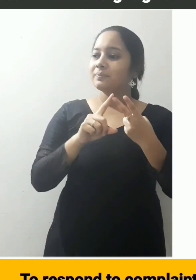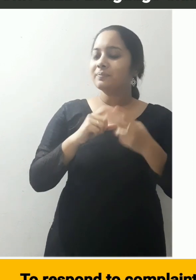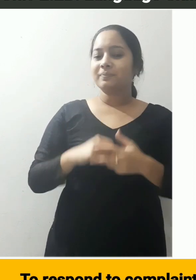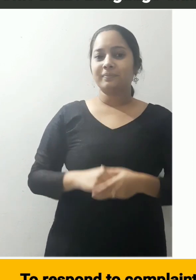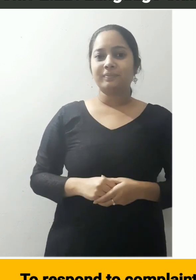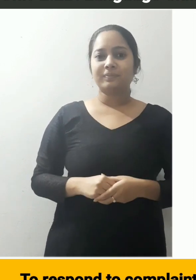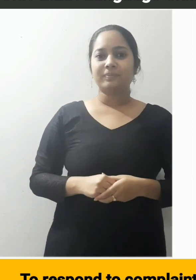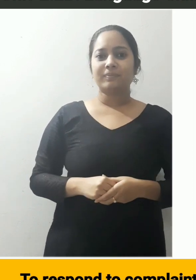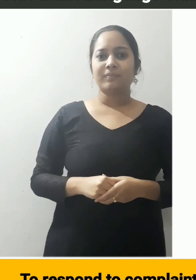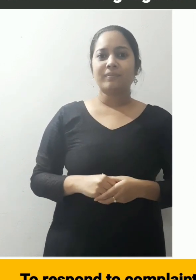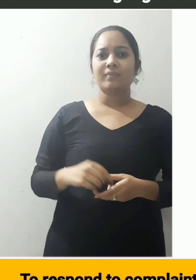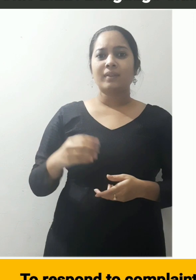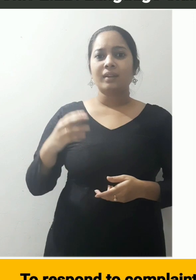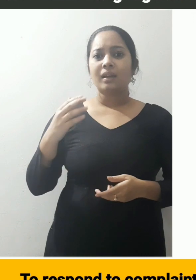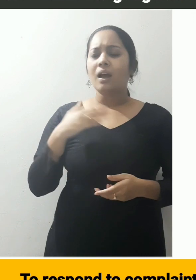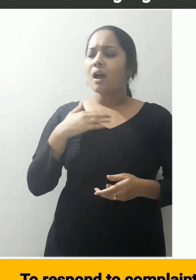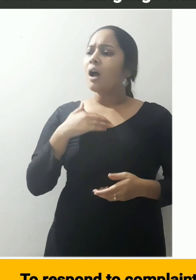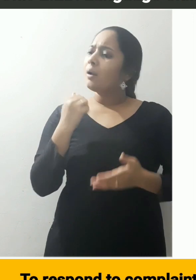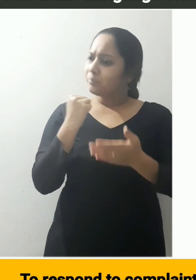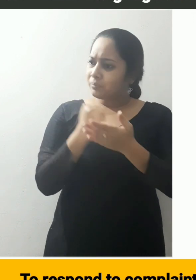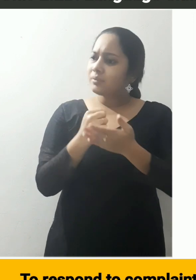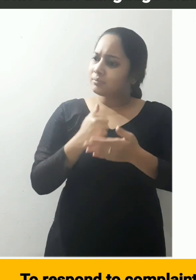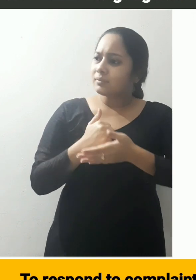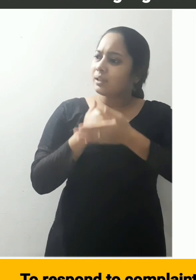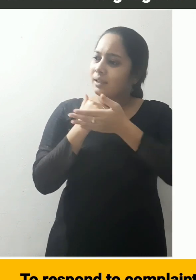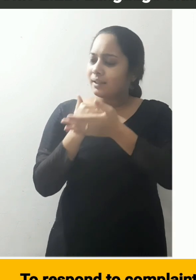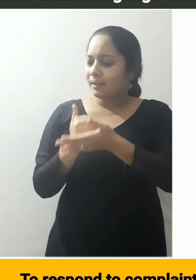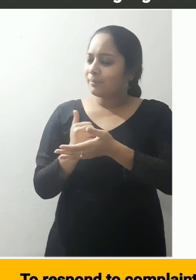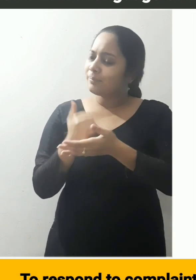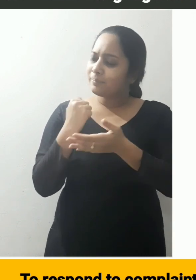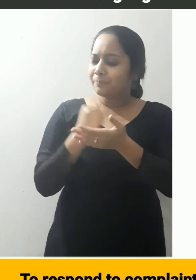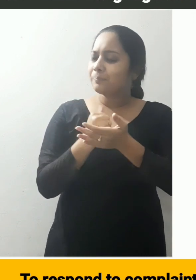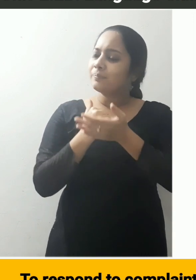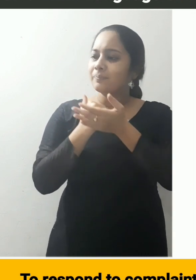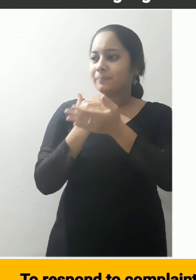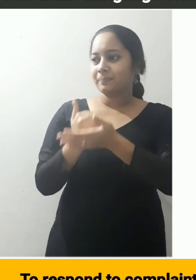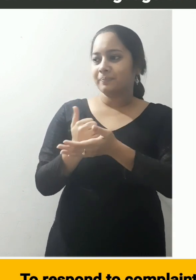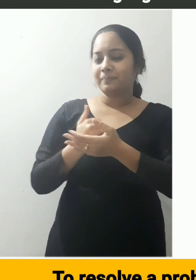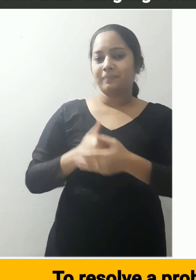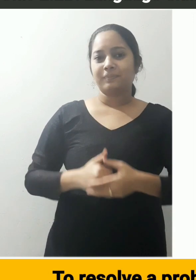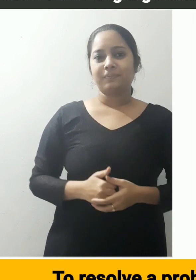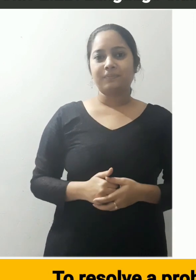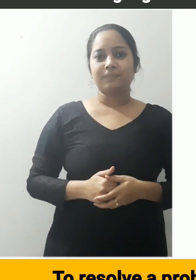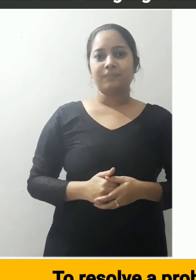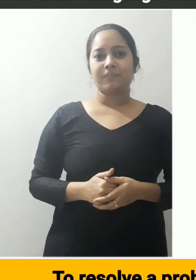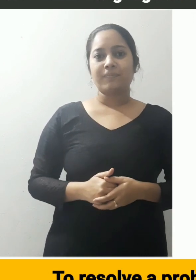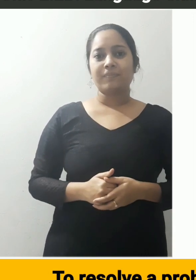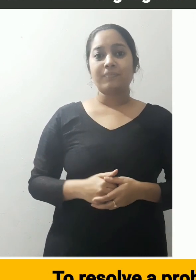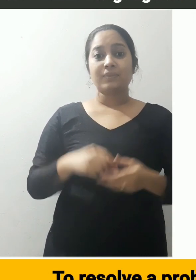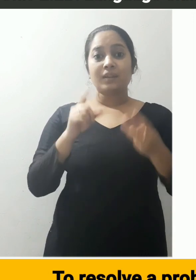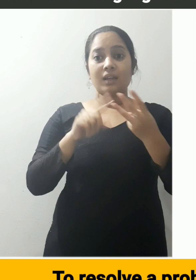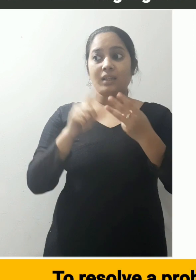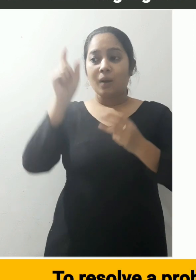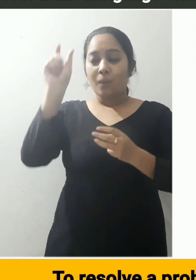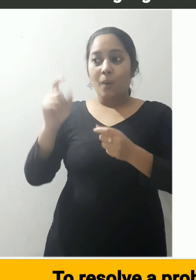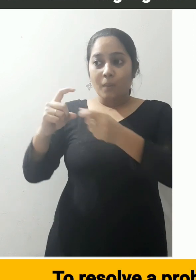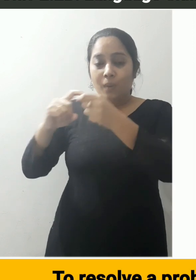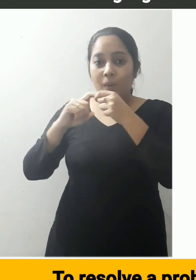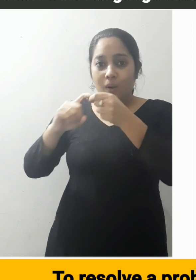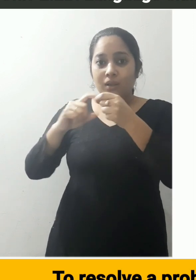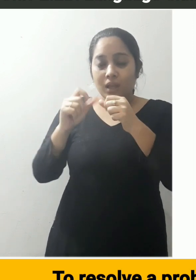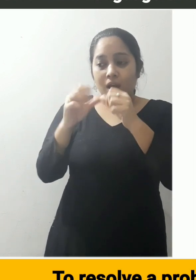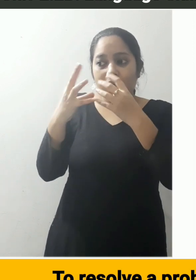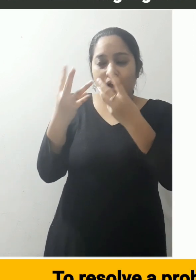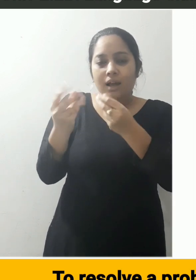2, I'm sure I will be able to help you with that. To resolve a problem faced by